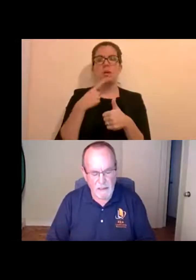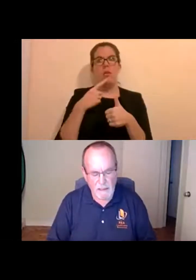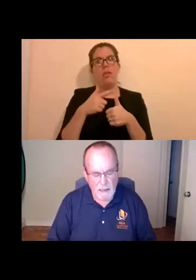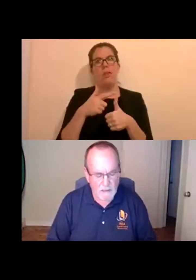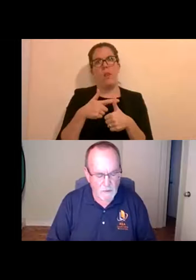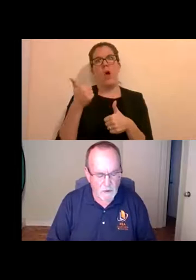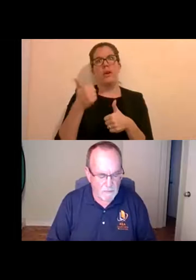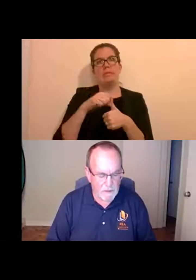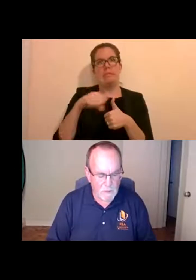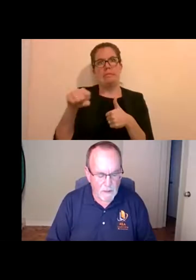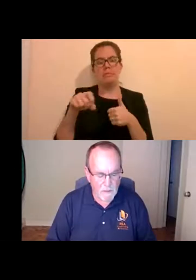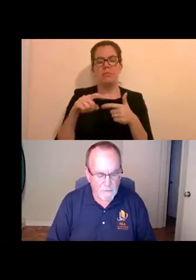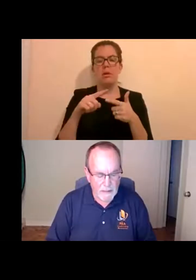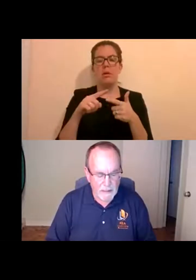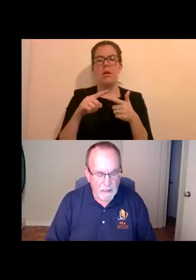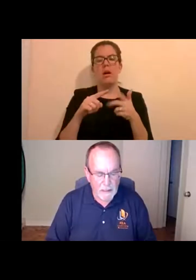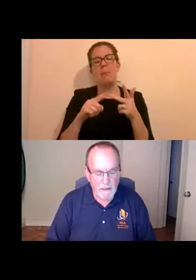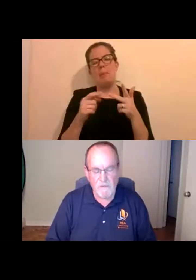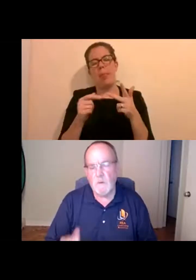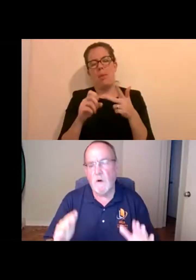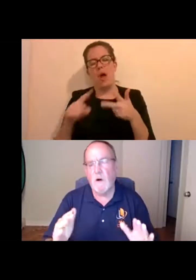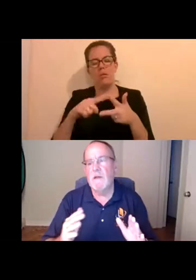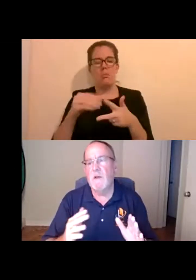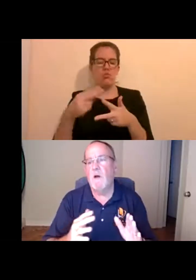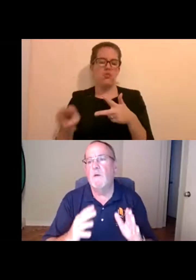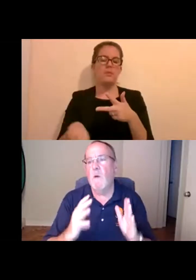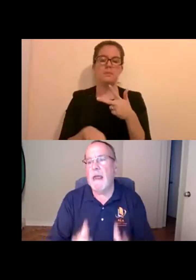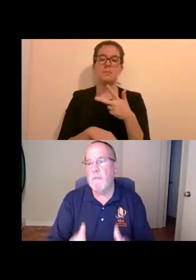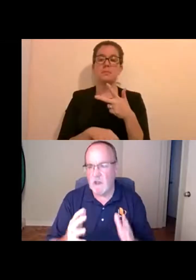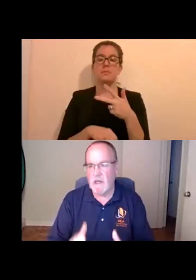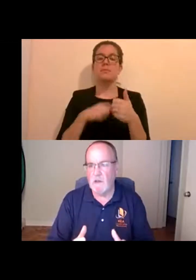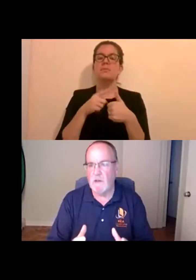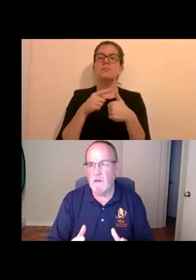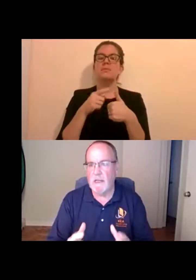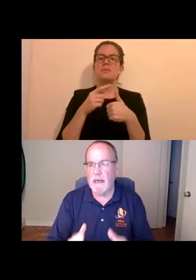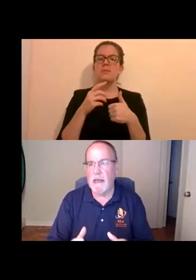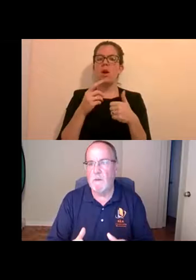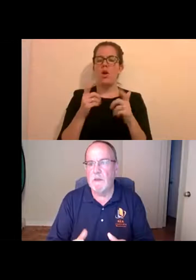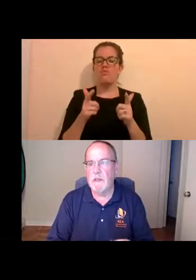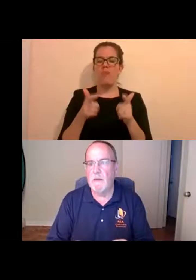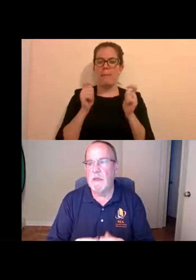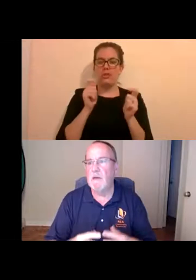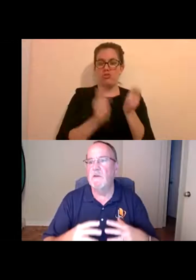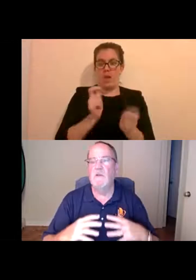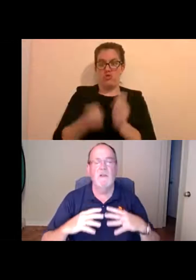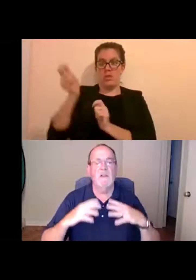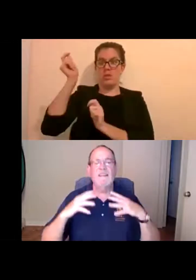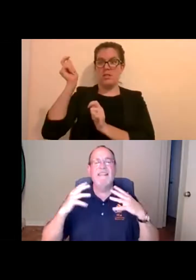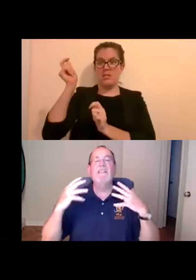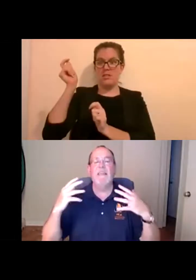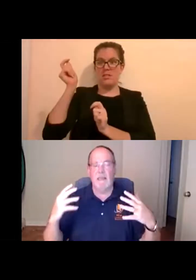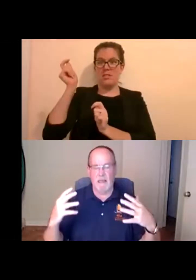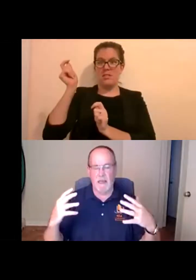and the last part as well. And the first part is all the rapid changes that happened. I mean, it was